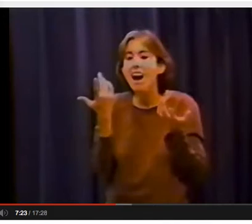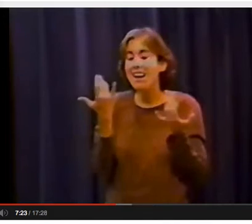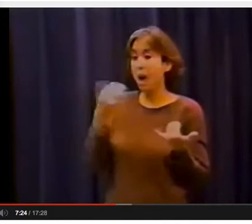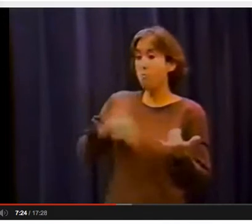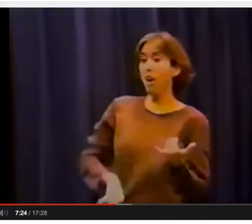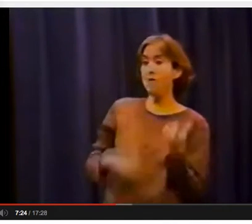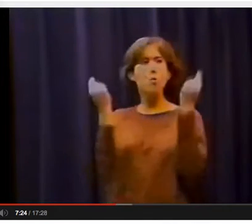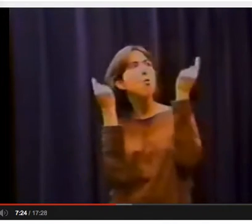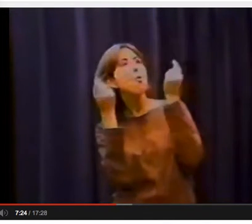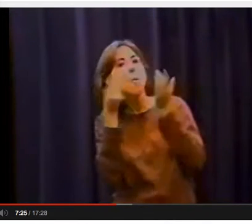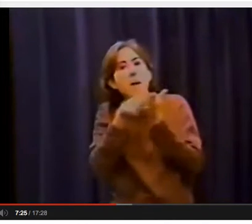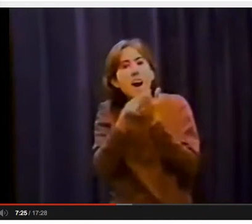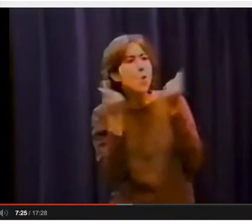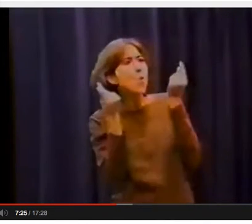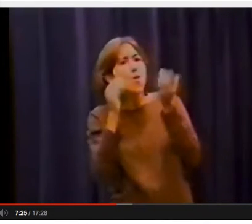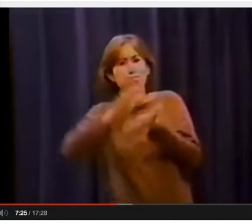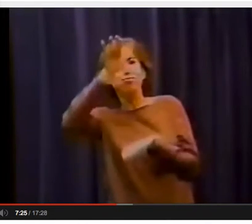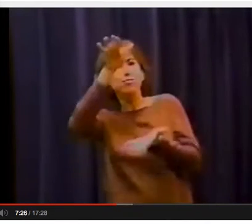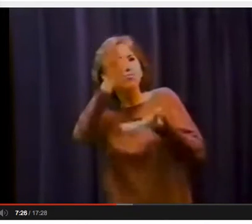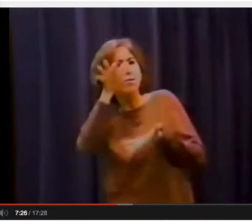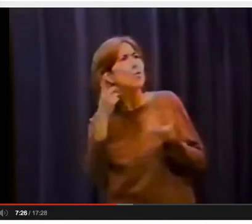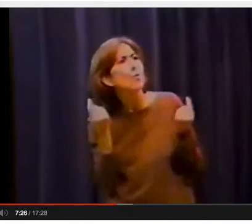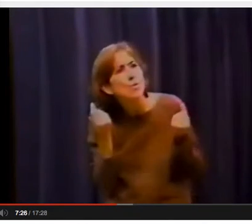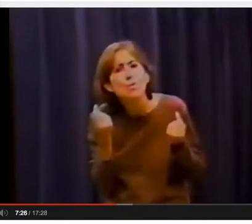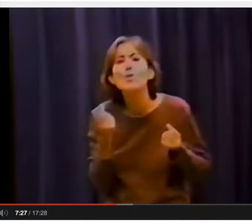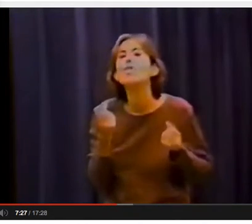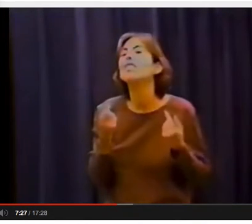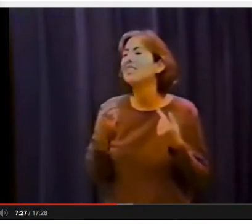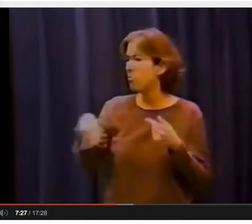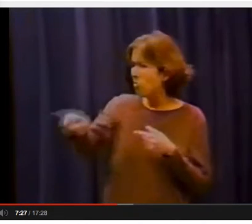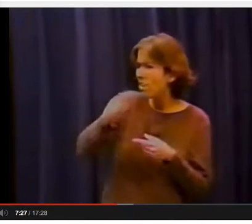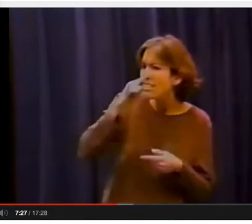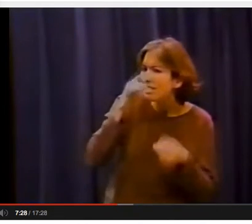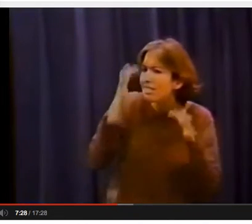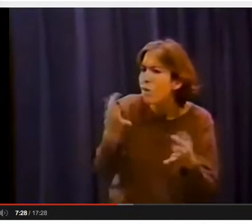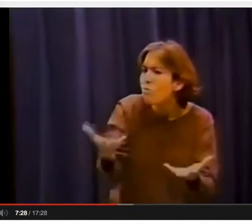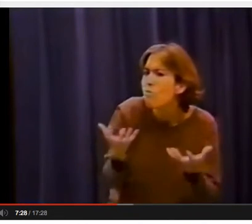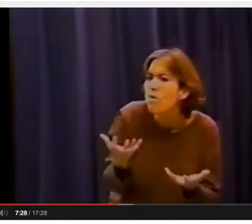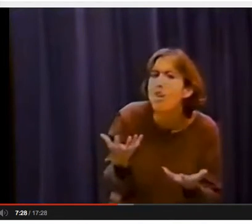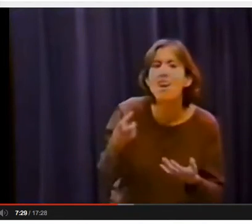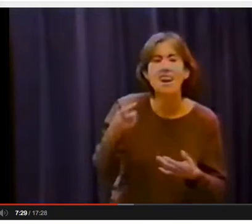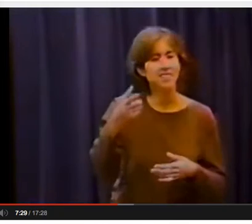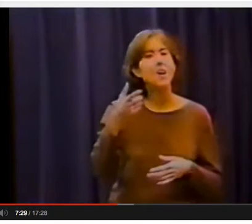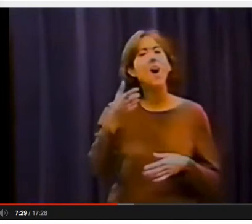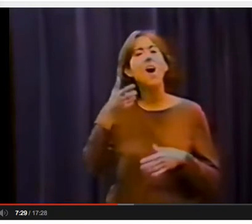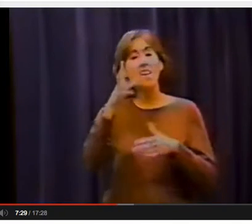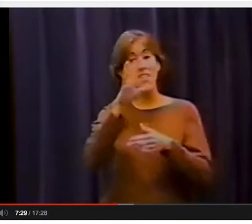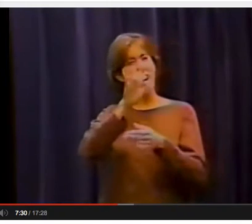profit from it. So now they're wondering, well, what do we do with all this money?